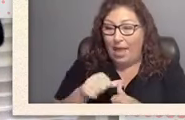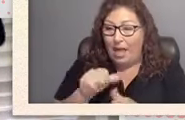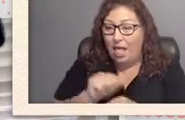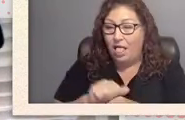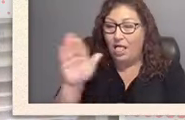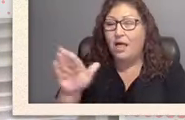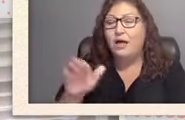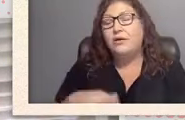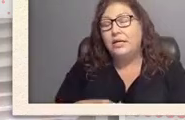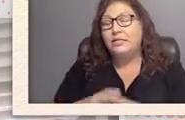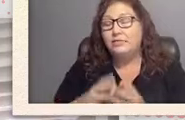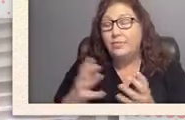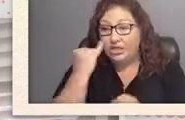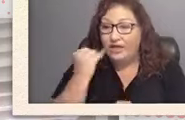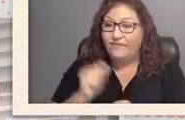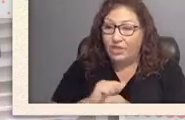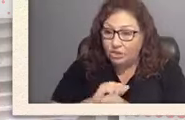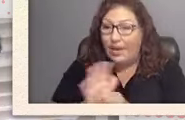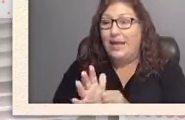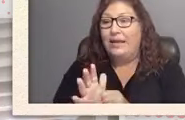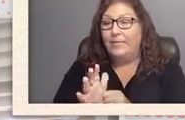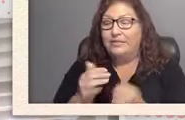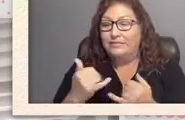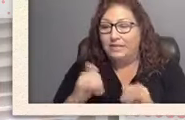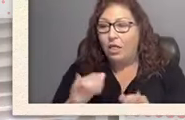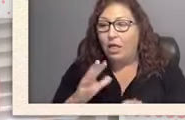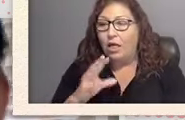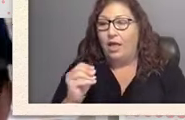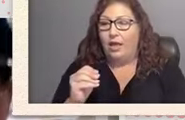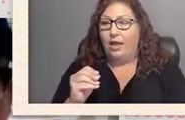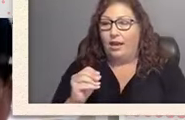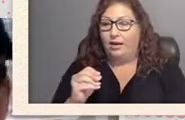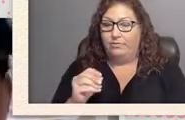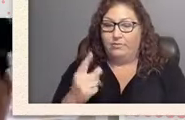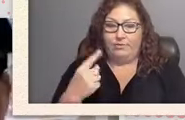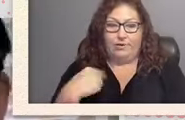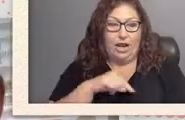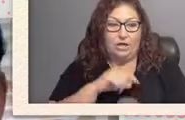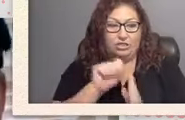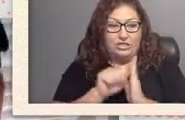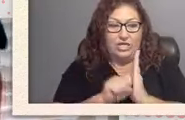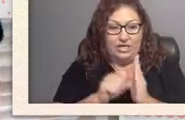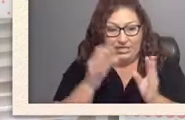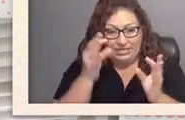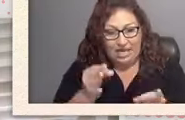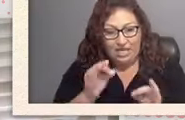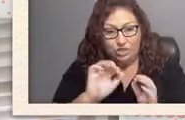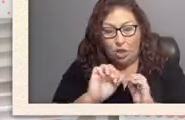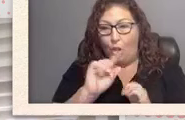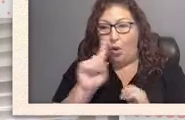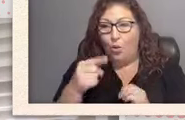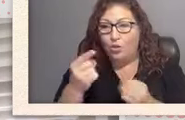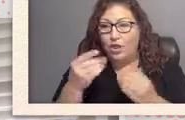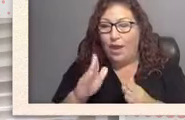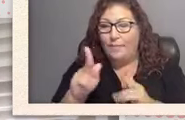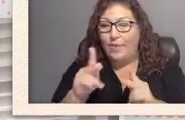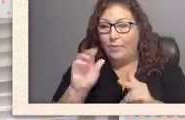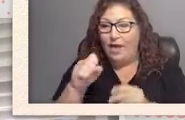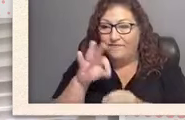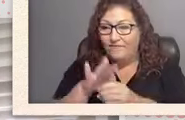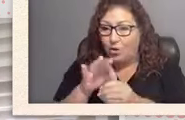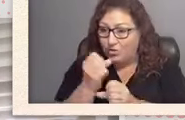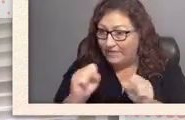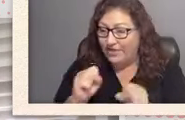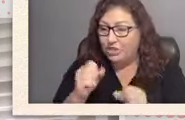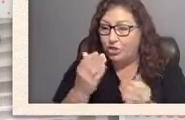a pandemic and a state decides the only way people can vote safely is through the mail, and we don't know if that might or